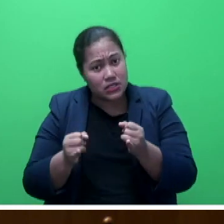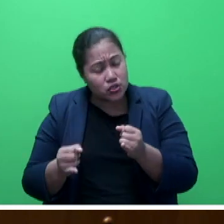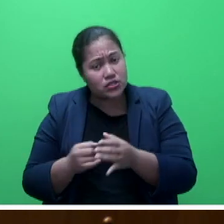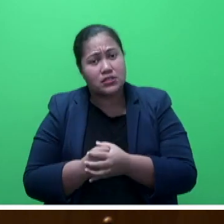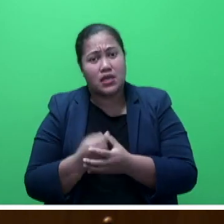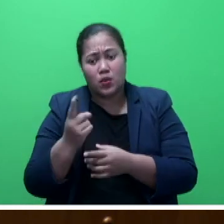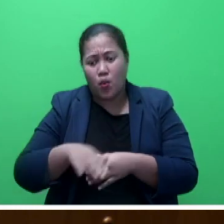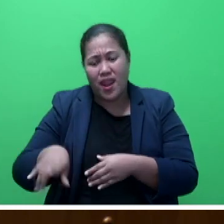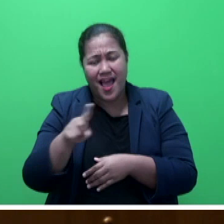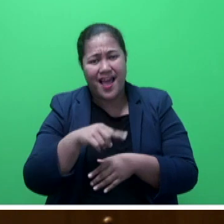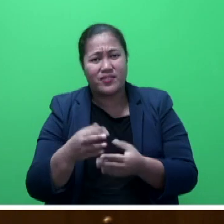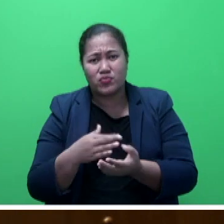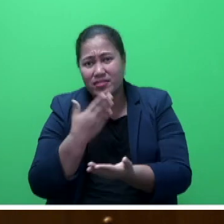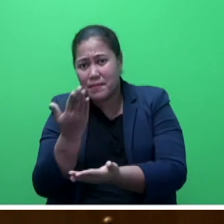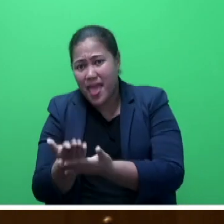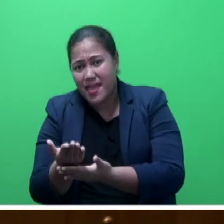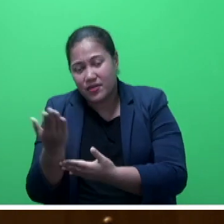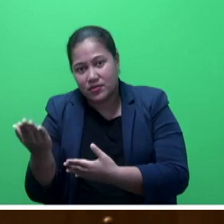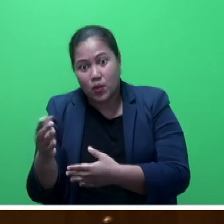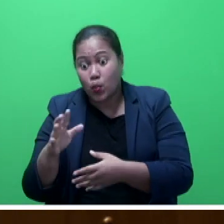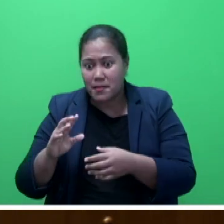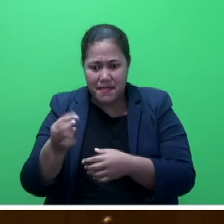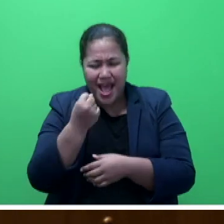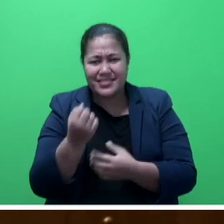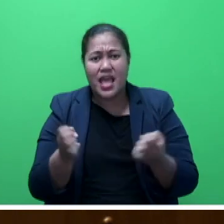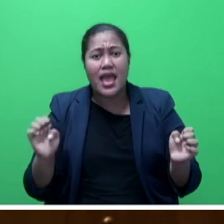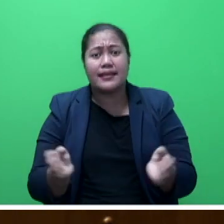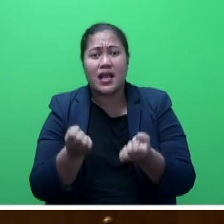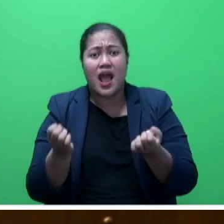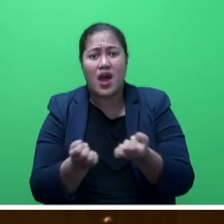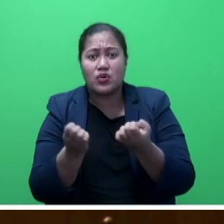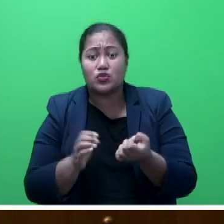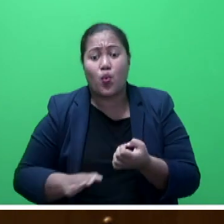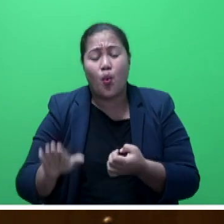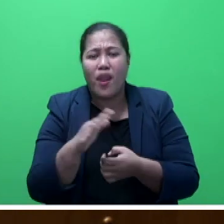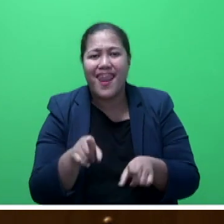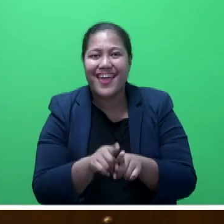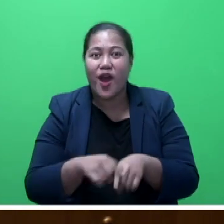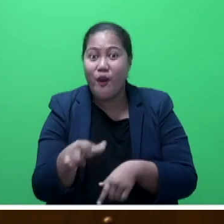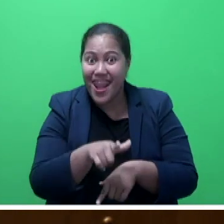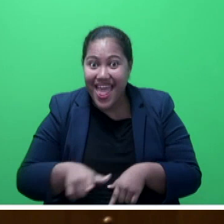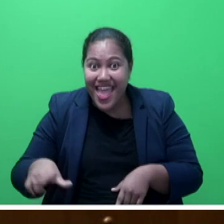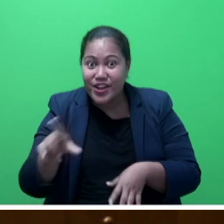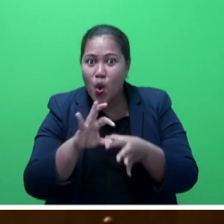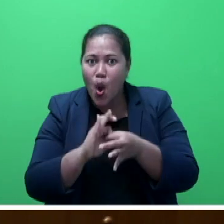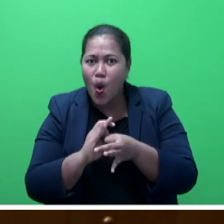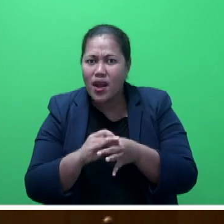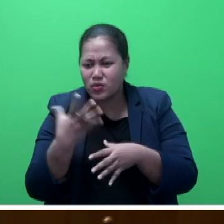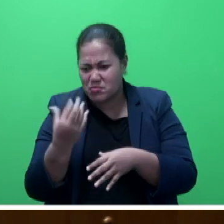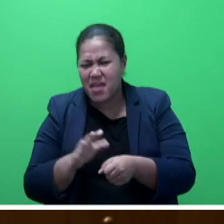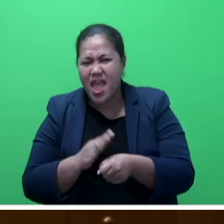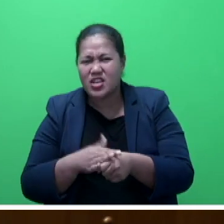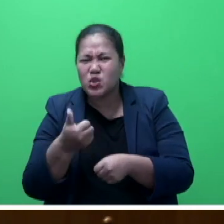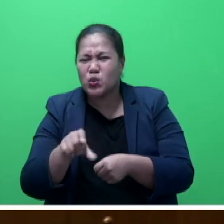on them. We must encourage those with assets, like our land-owning communities, to make productive use of